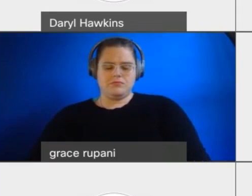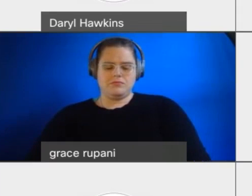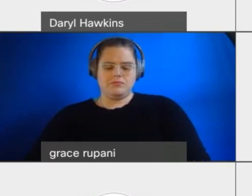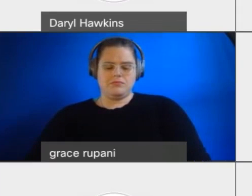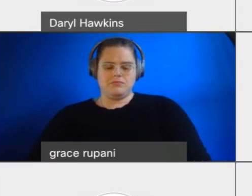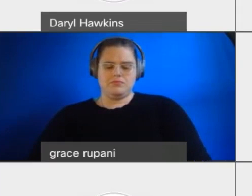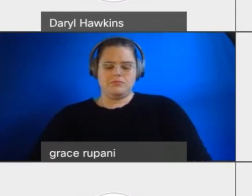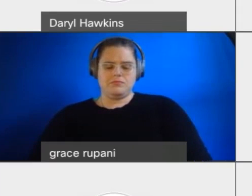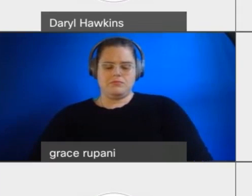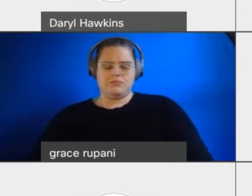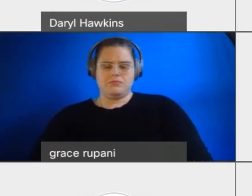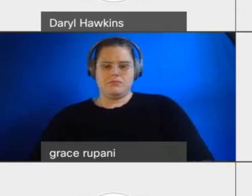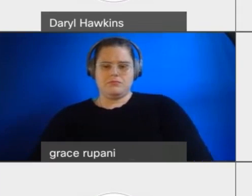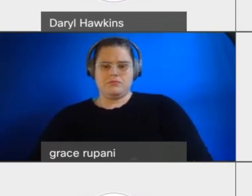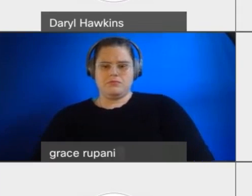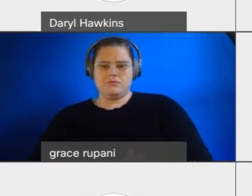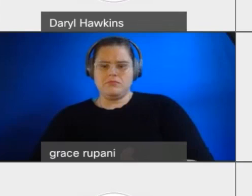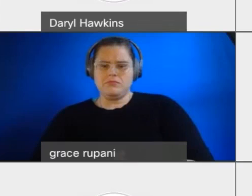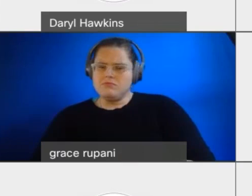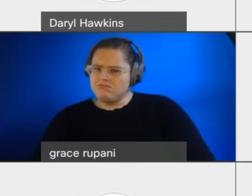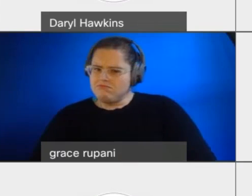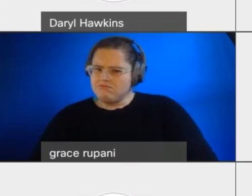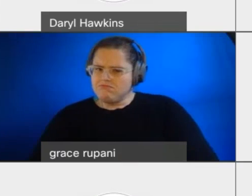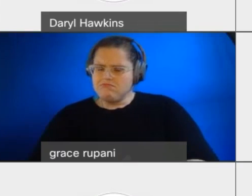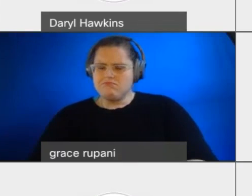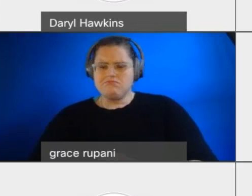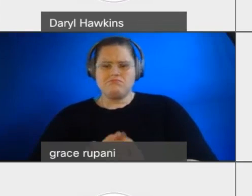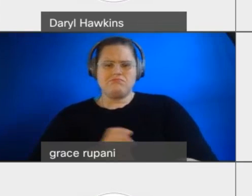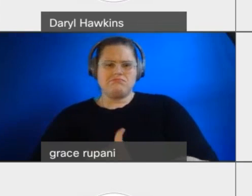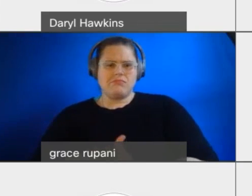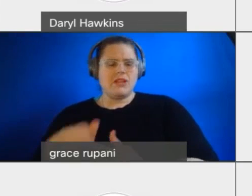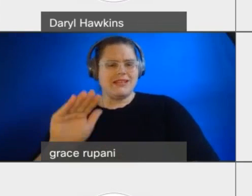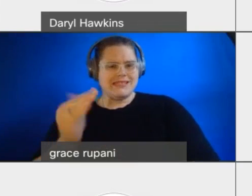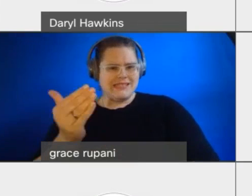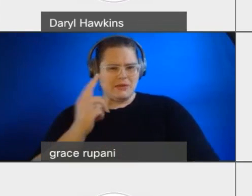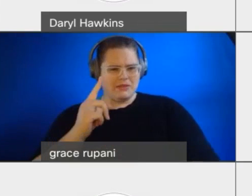So it says there's a wobble in my audio. Can people hear me now?